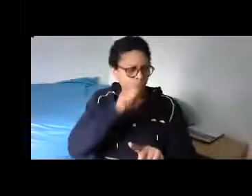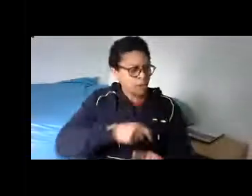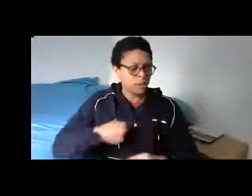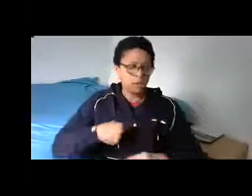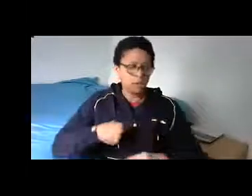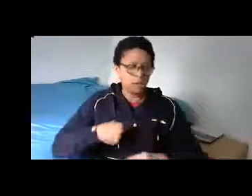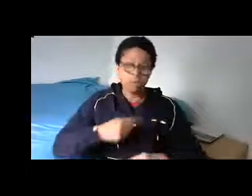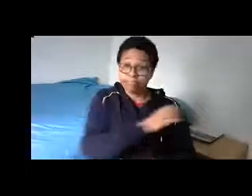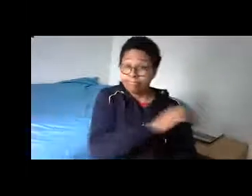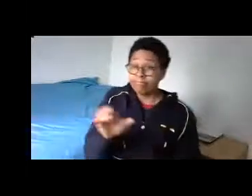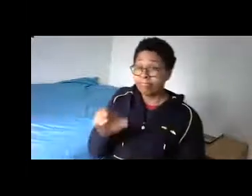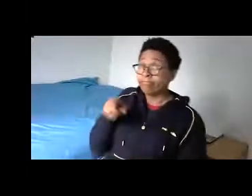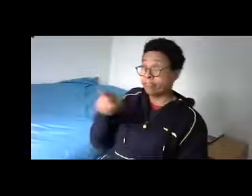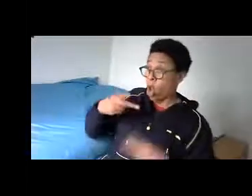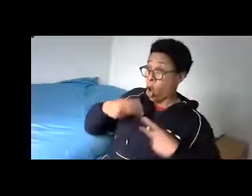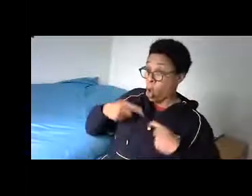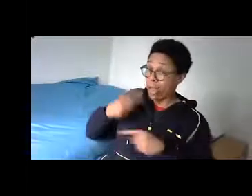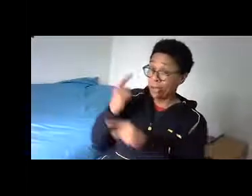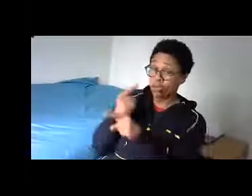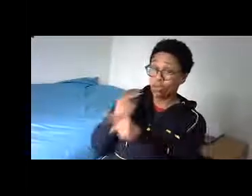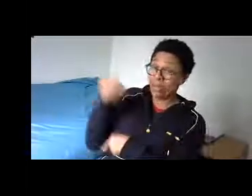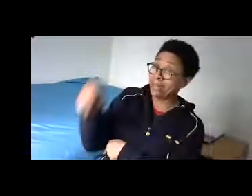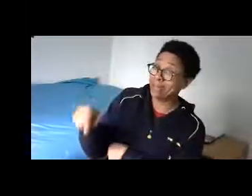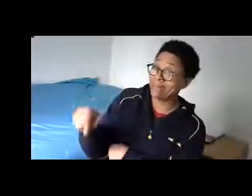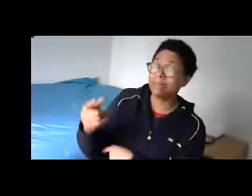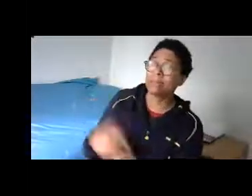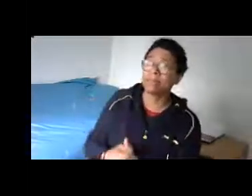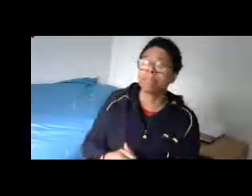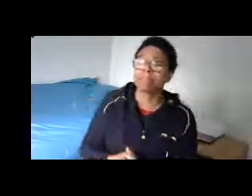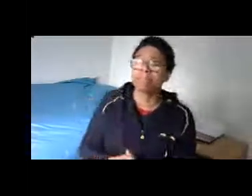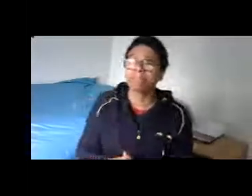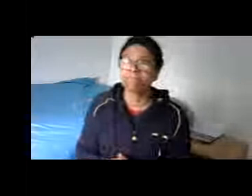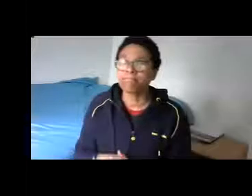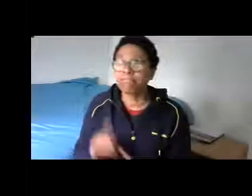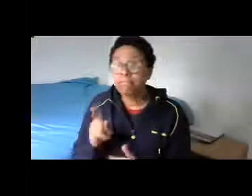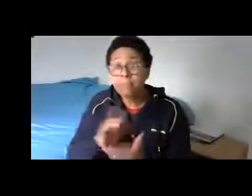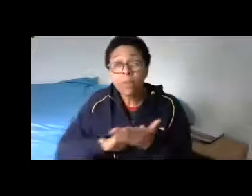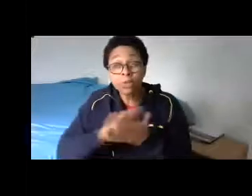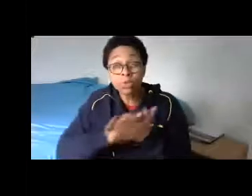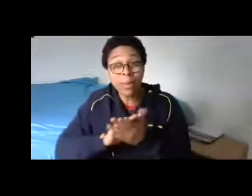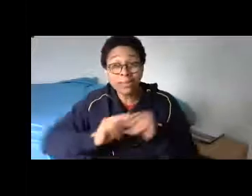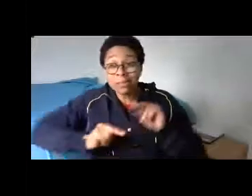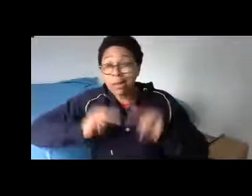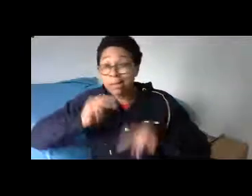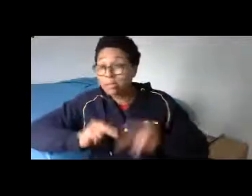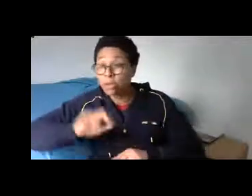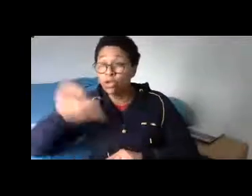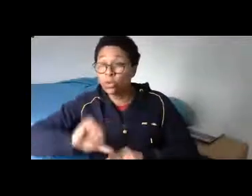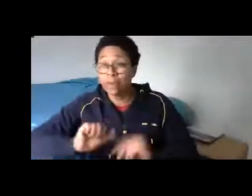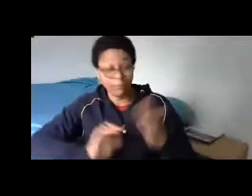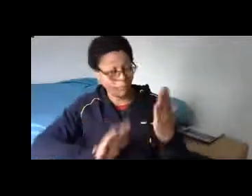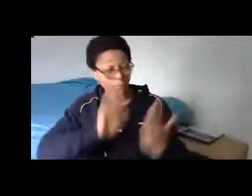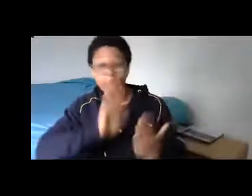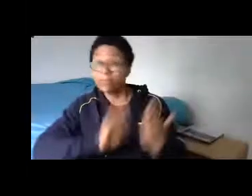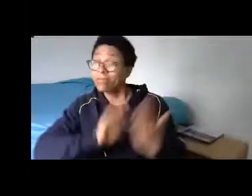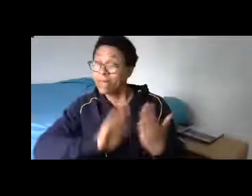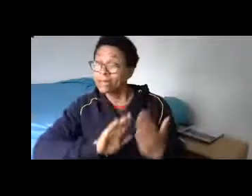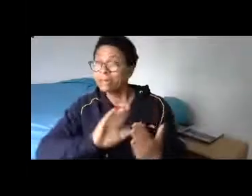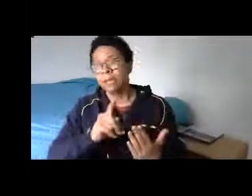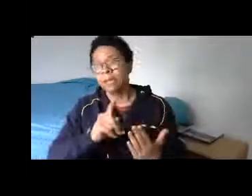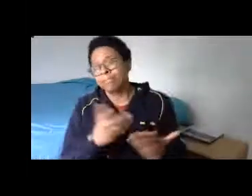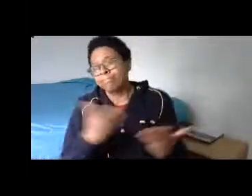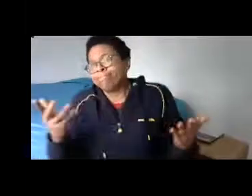act on their behalf. Then they act very quickly. So assessments should normally be face-to-face, but now of